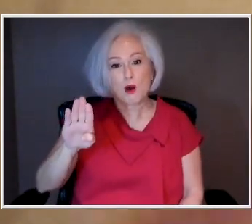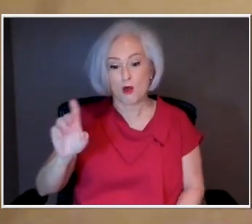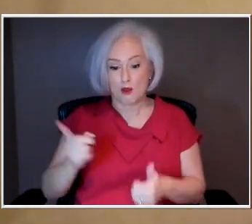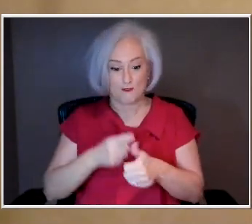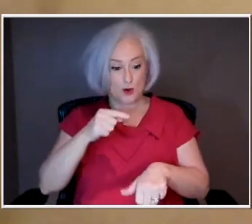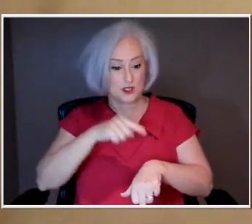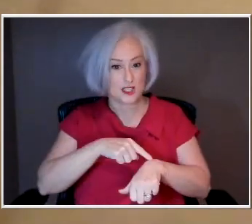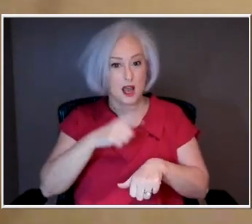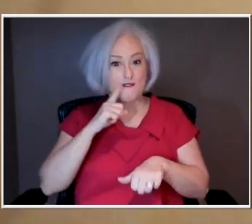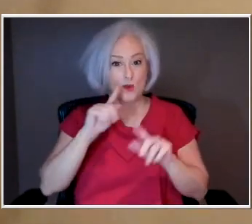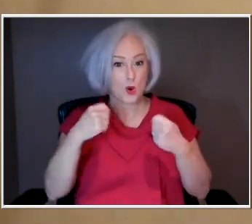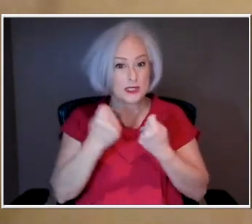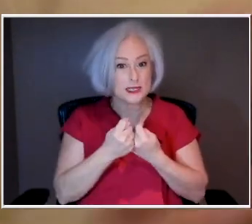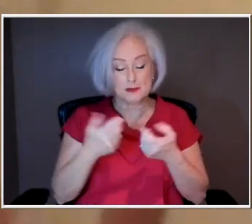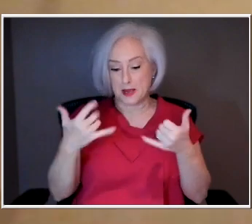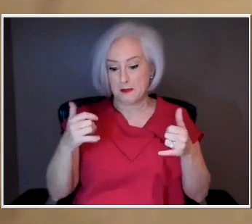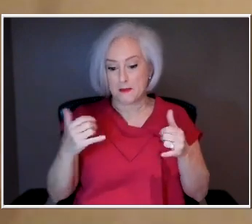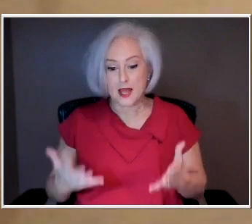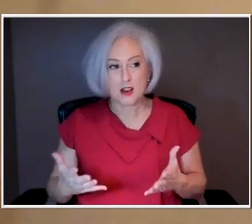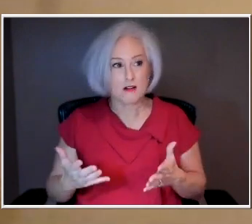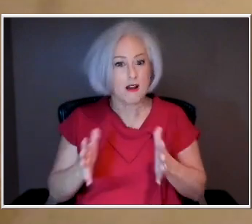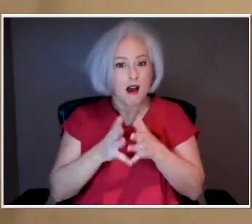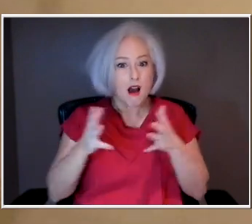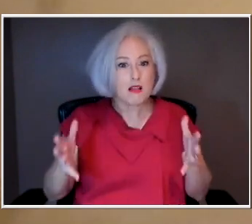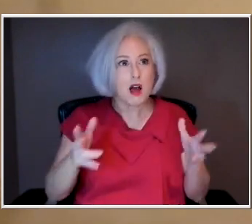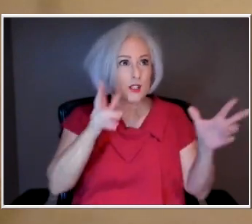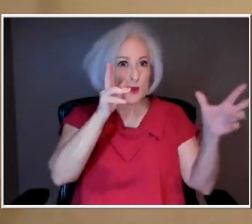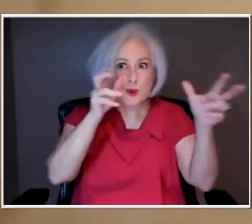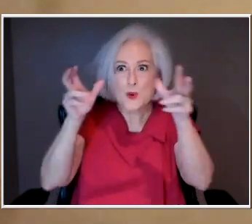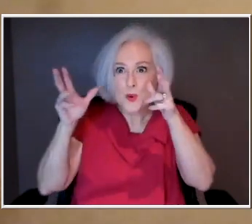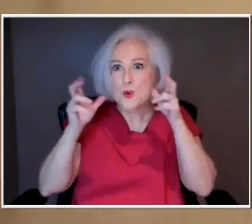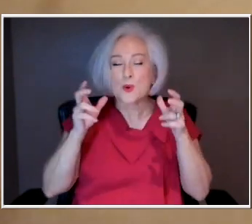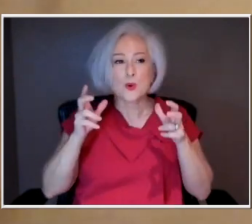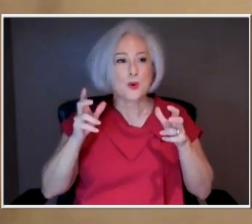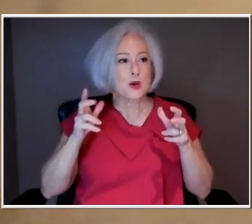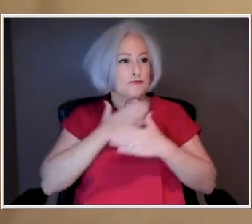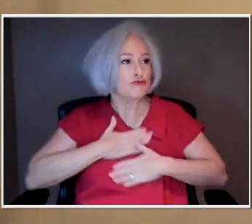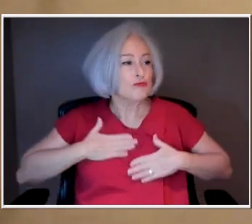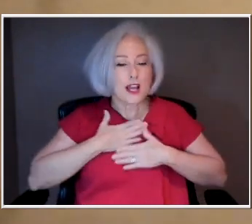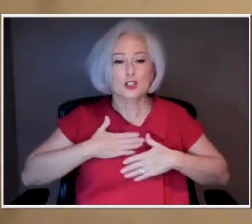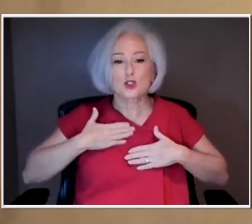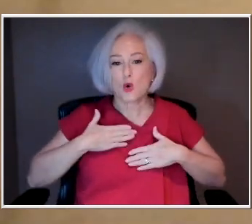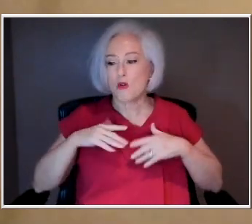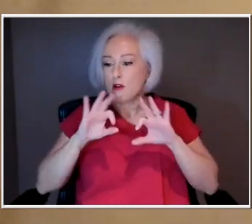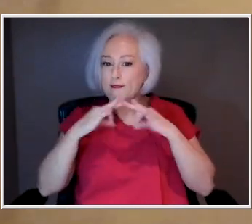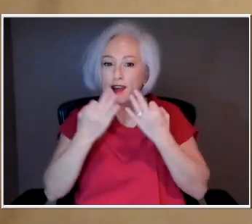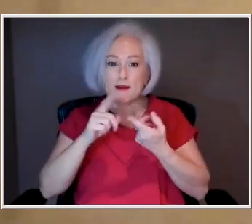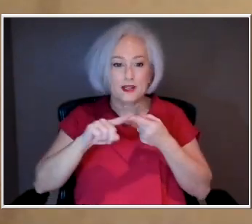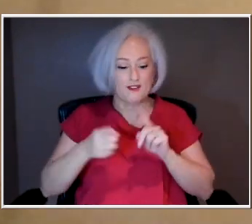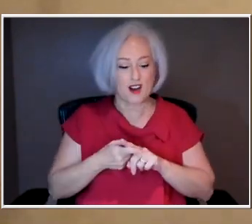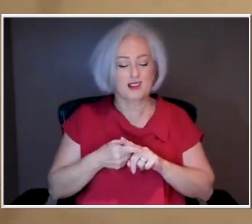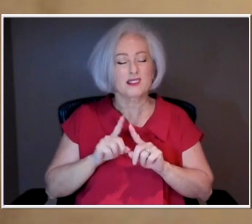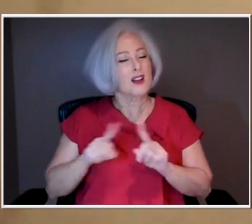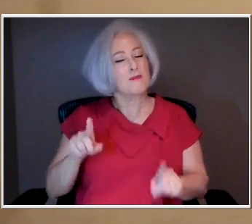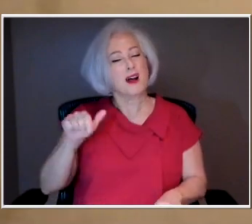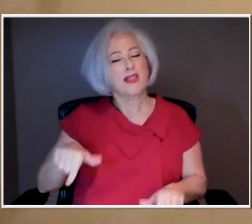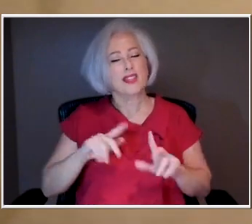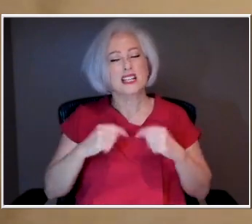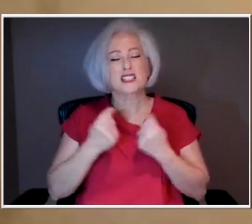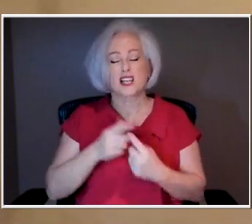networks this week is, you know, how much does that play into it? And there's just so many things that come with a week of preparation being down here that I